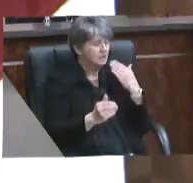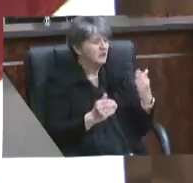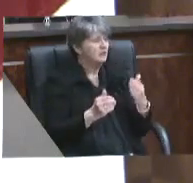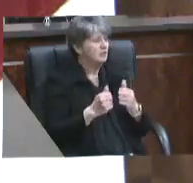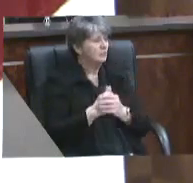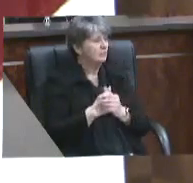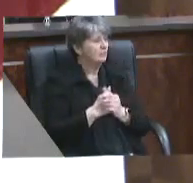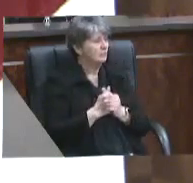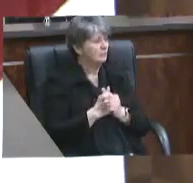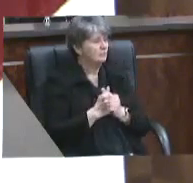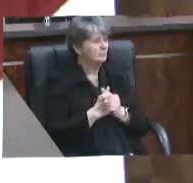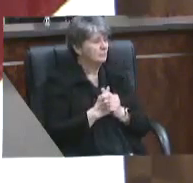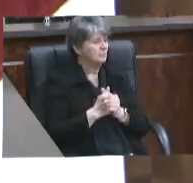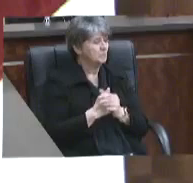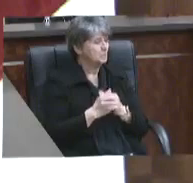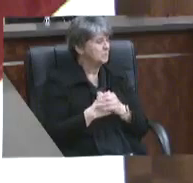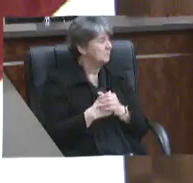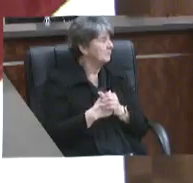Sidnor.